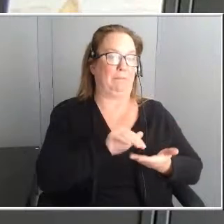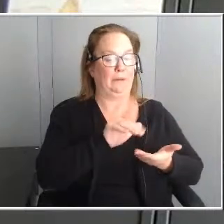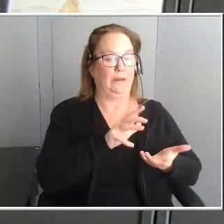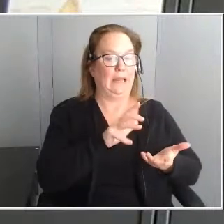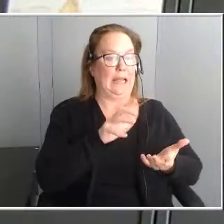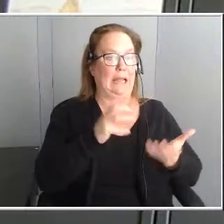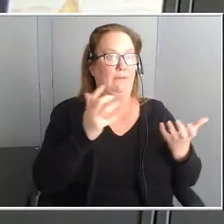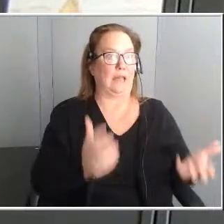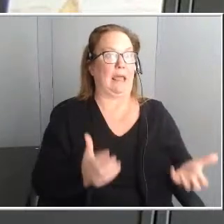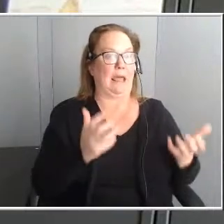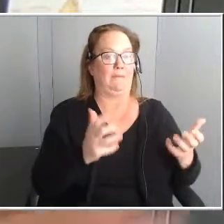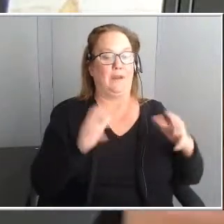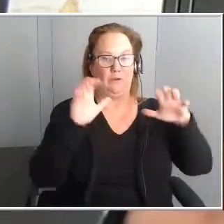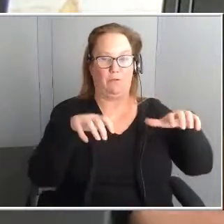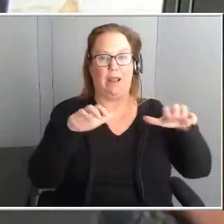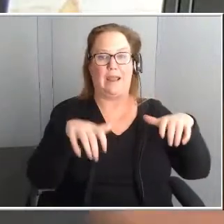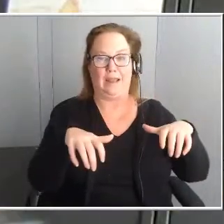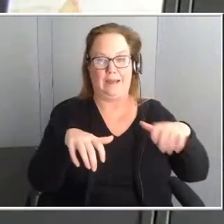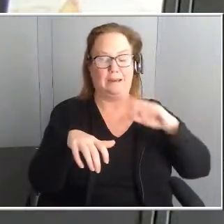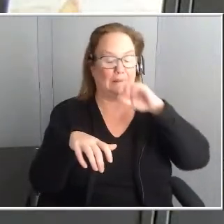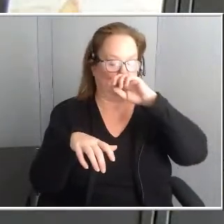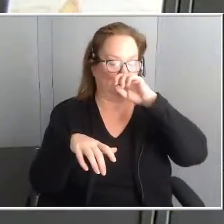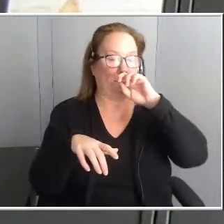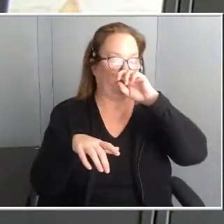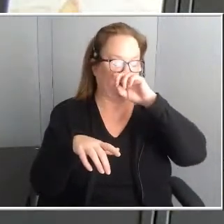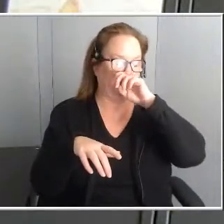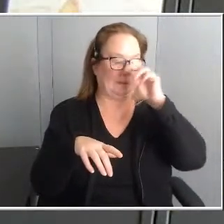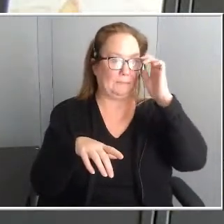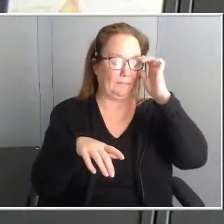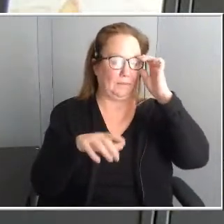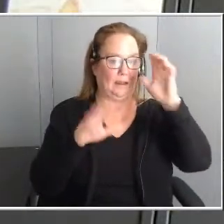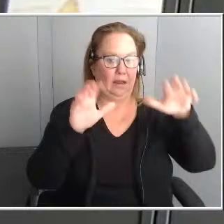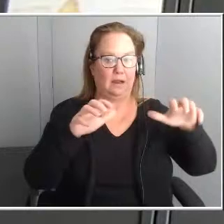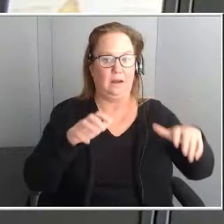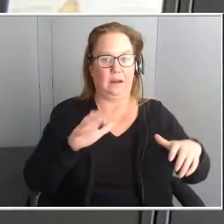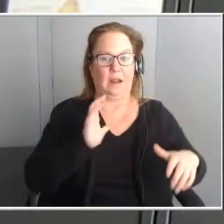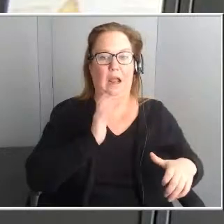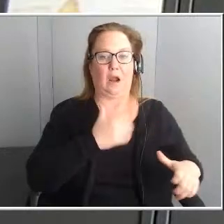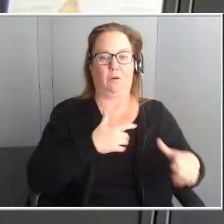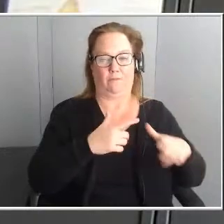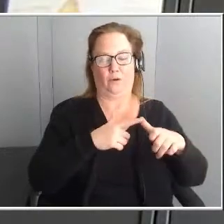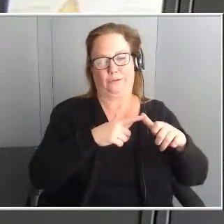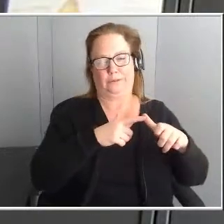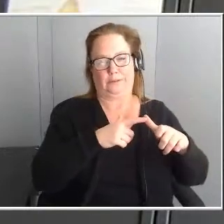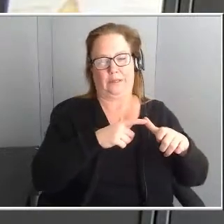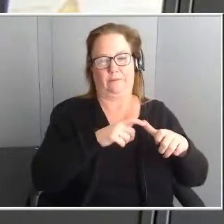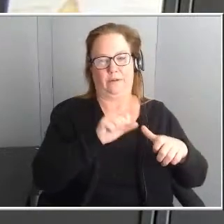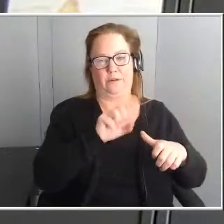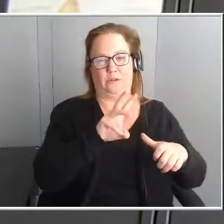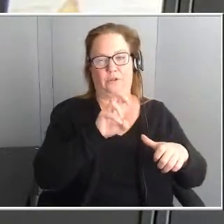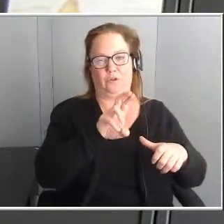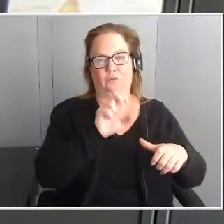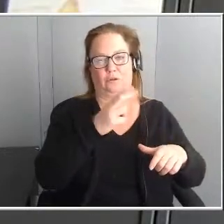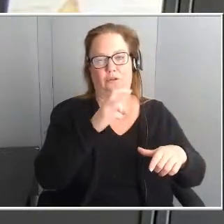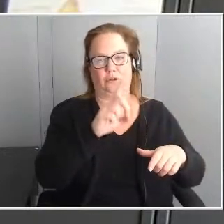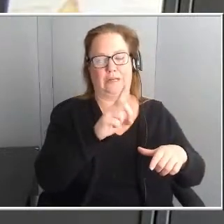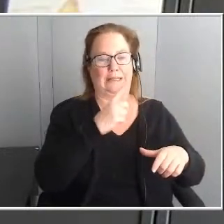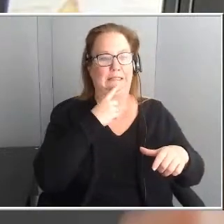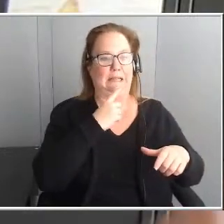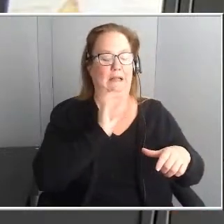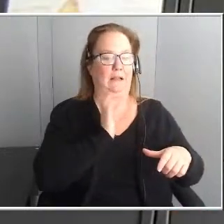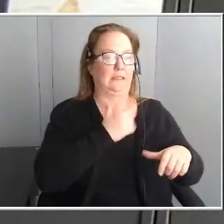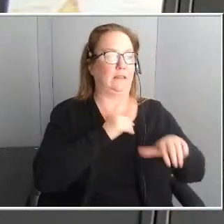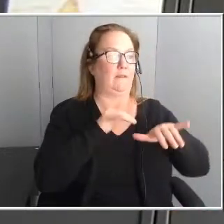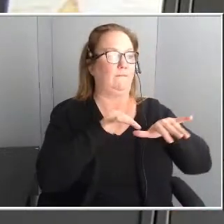a heavy rain or something, then our first reliance is if the sewer shed operators can tell us the actual flow